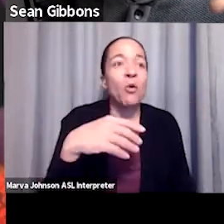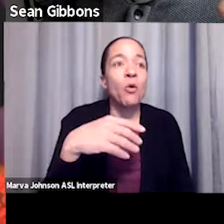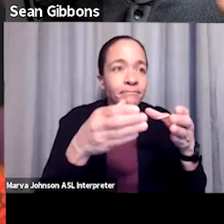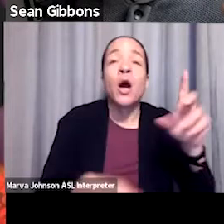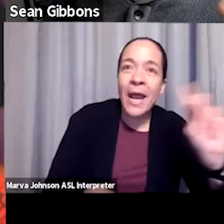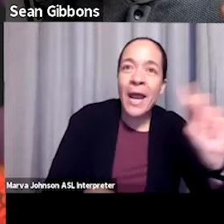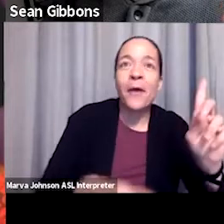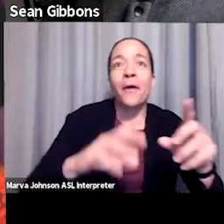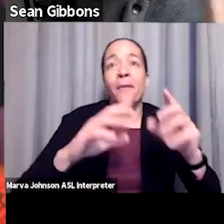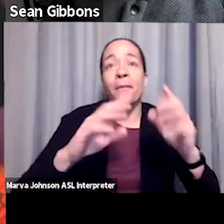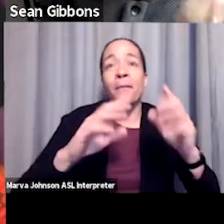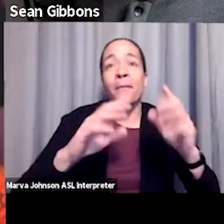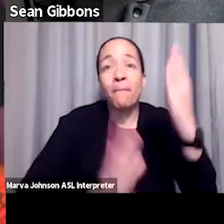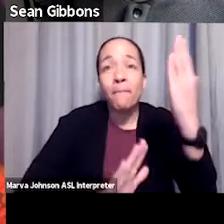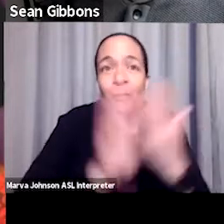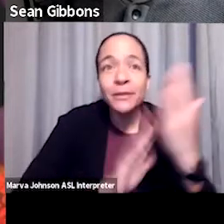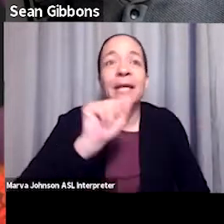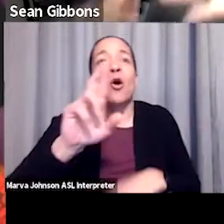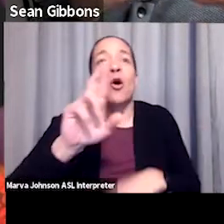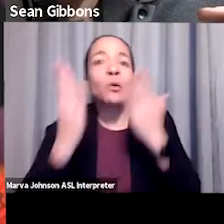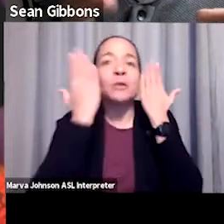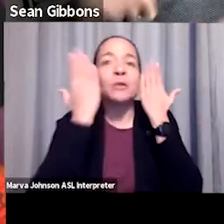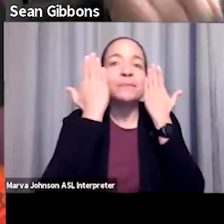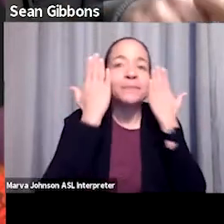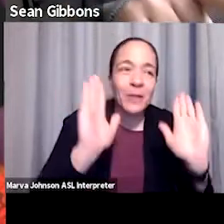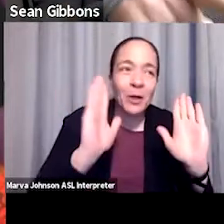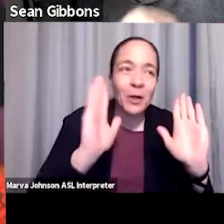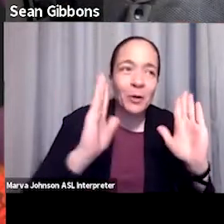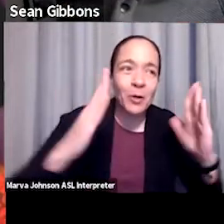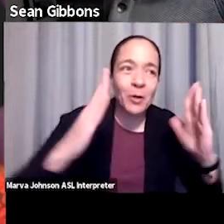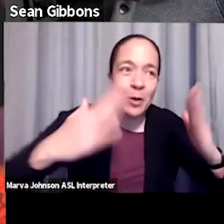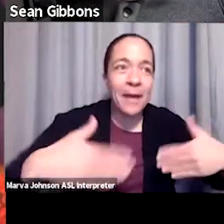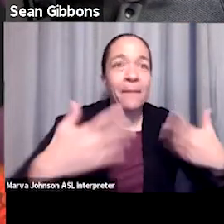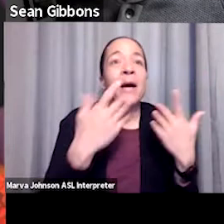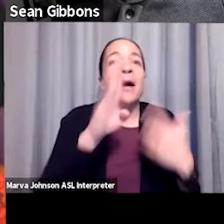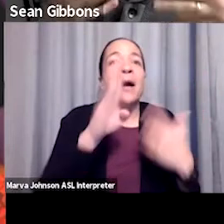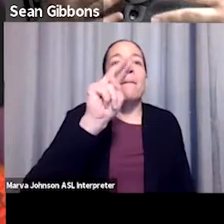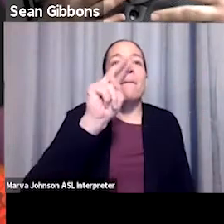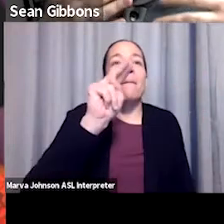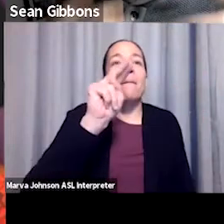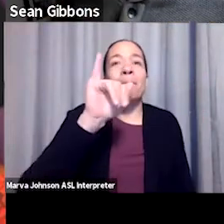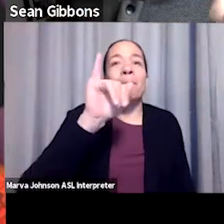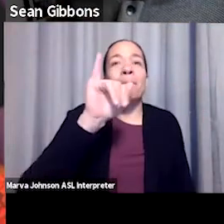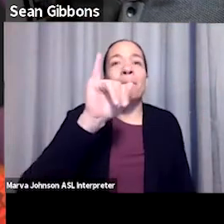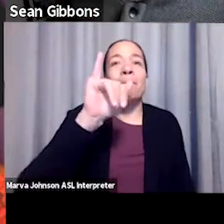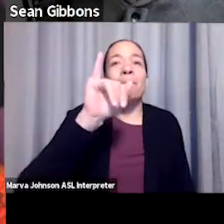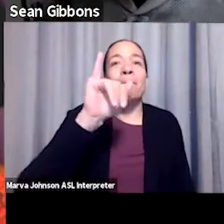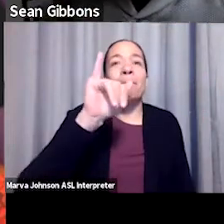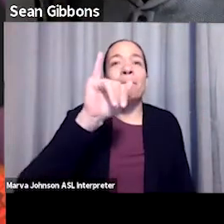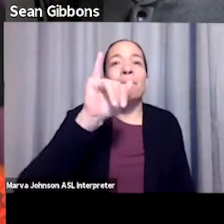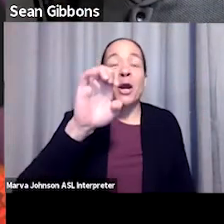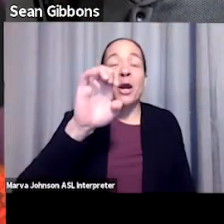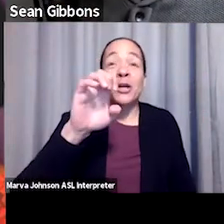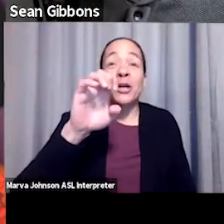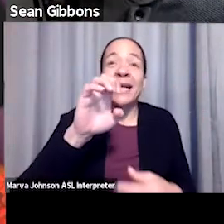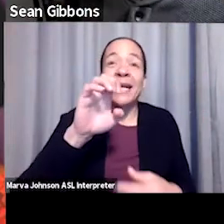model for this year. But either way, Bernie Sanders, at least in spirit, as you can see from that picture, he will be with us, maybe with the mittens. And the dates,